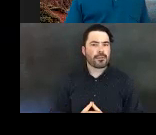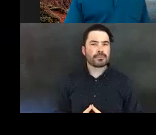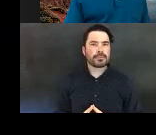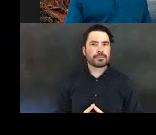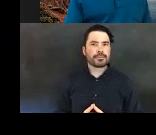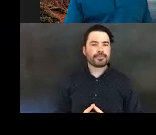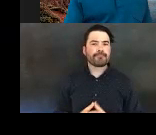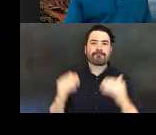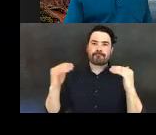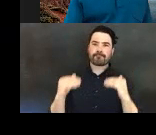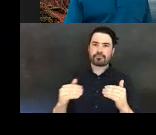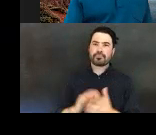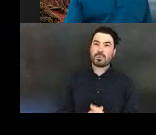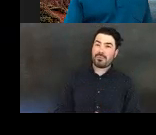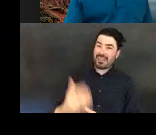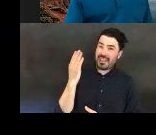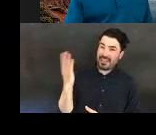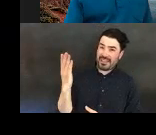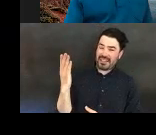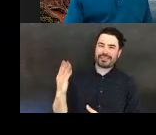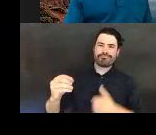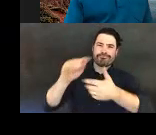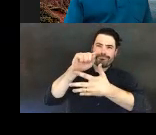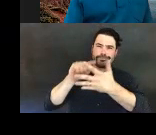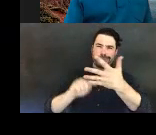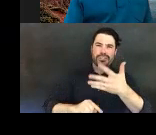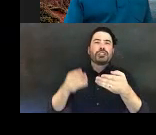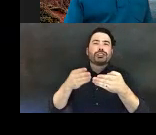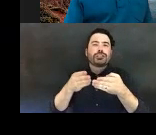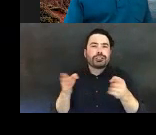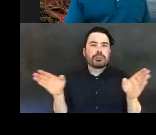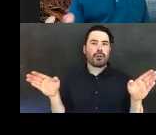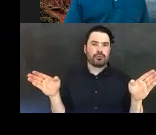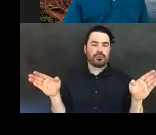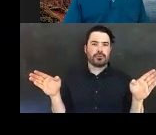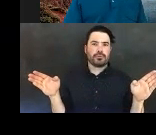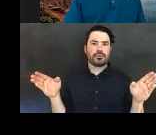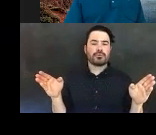So this is a broad overview of what we can do.